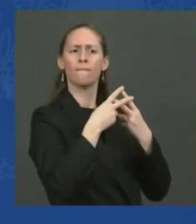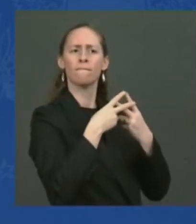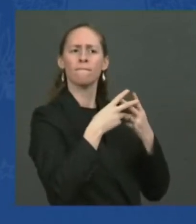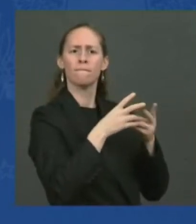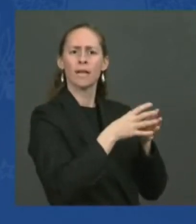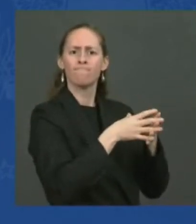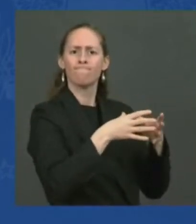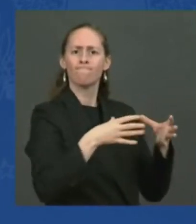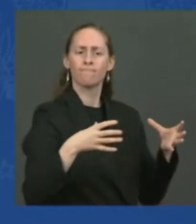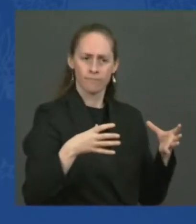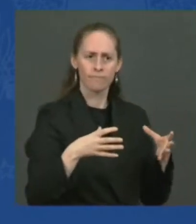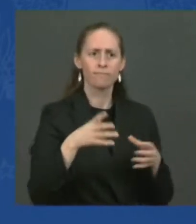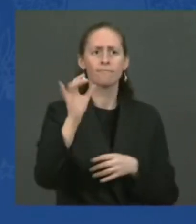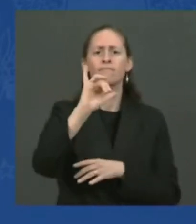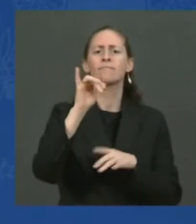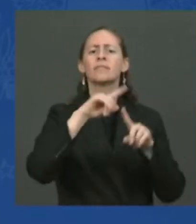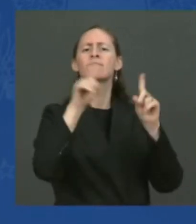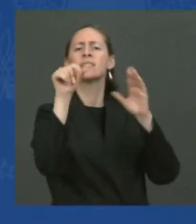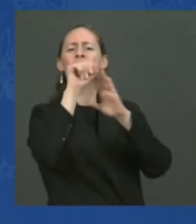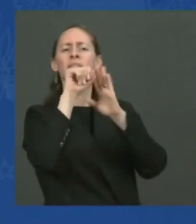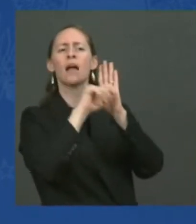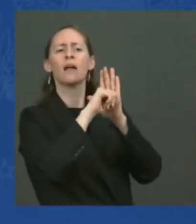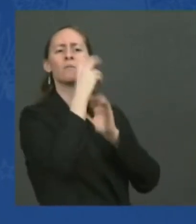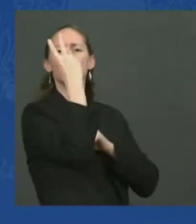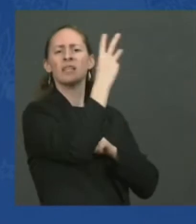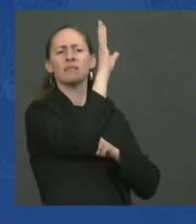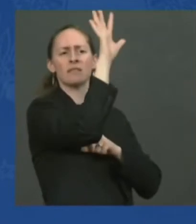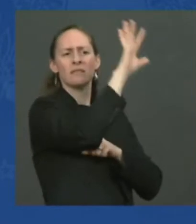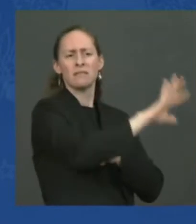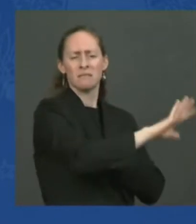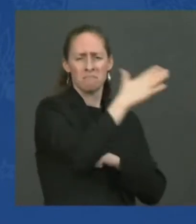wildfires. Land ports of entry, key